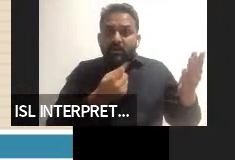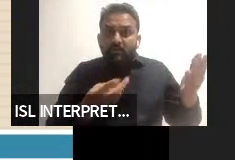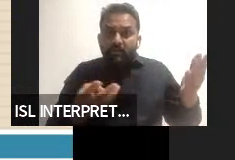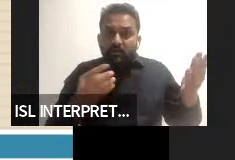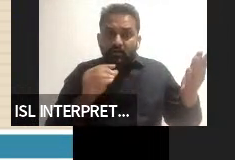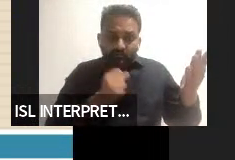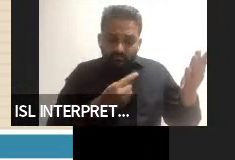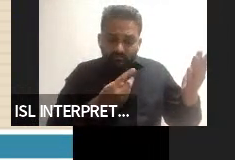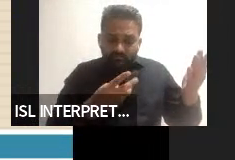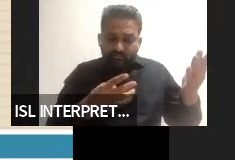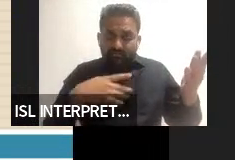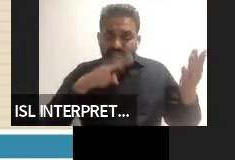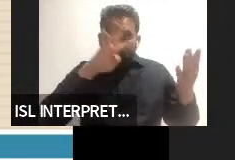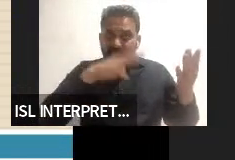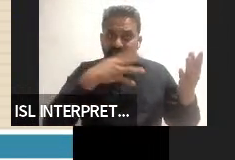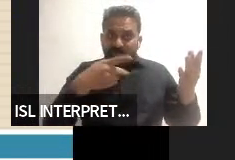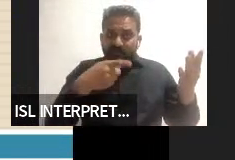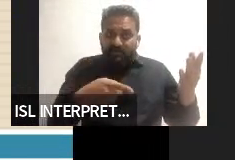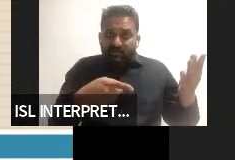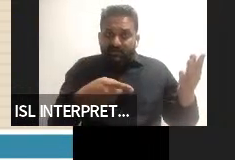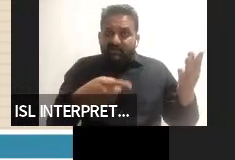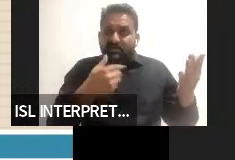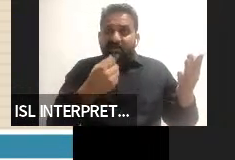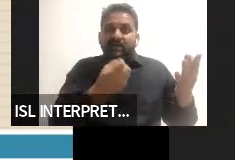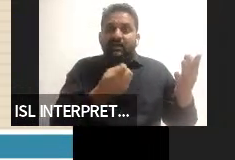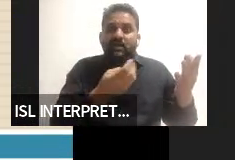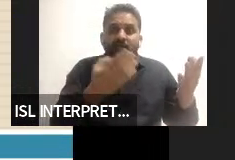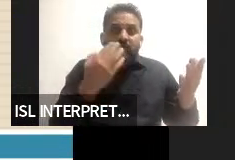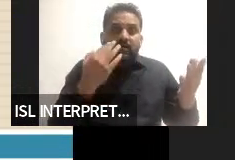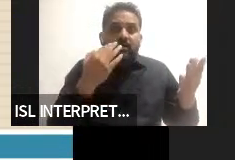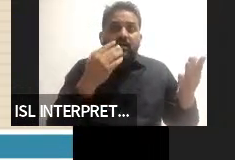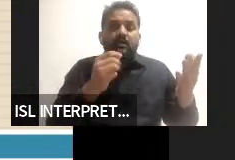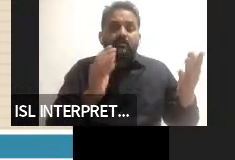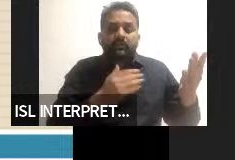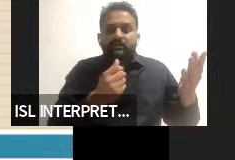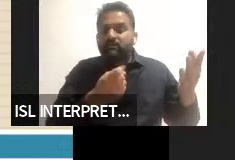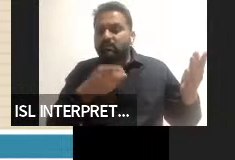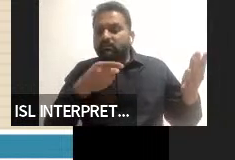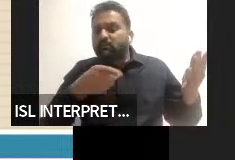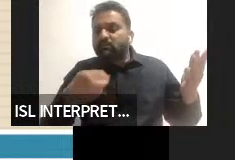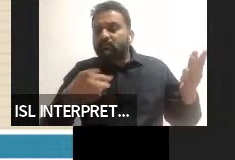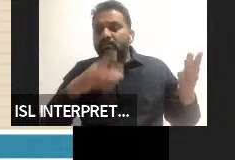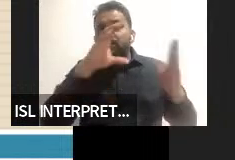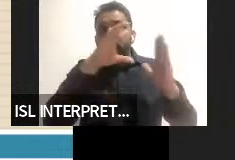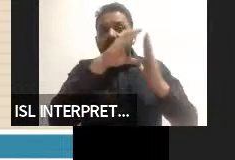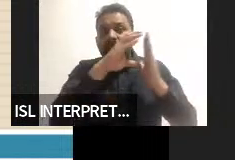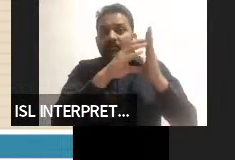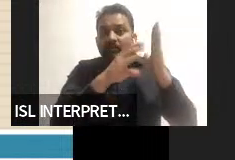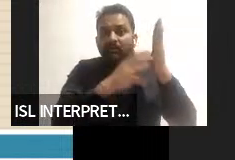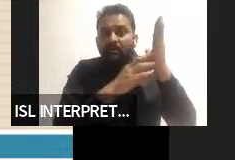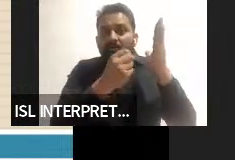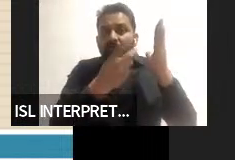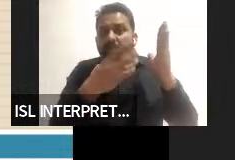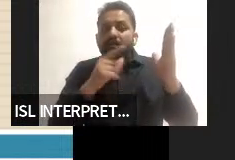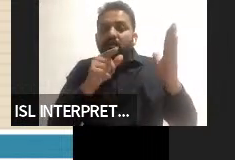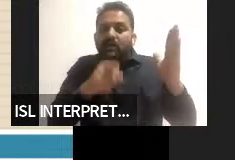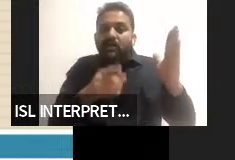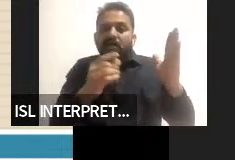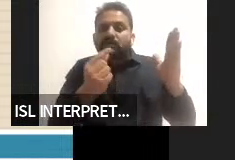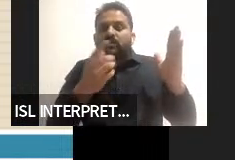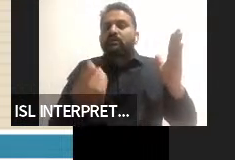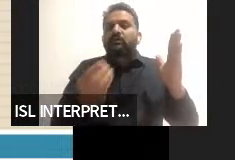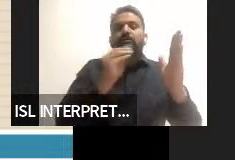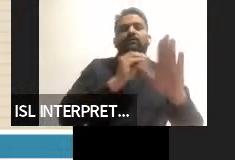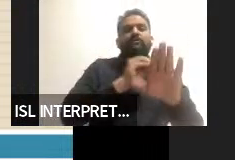table of cases and you should write on which page number or paragraph number, basically you have used this case. So give an indication. This is a